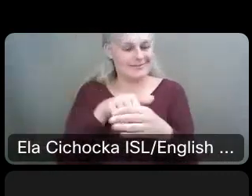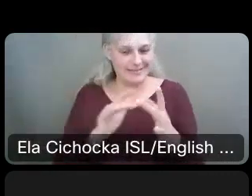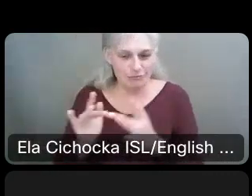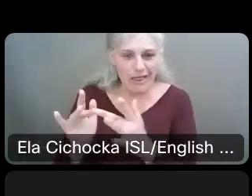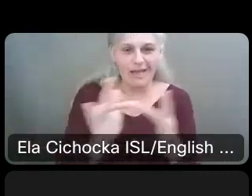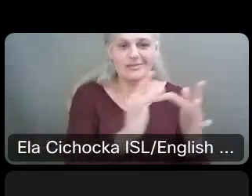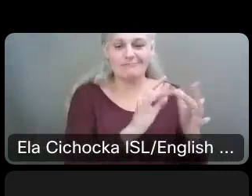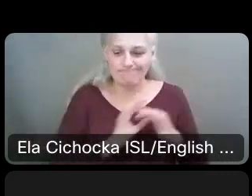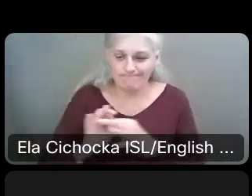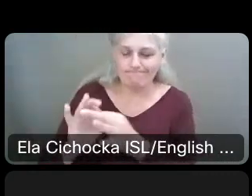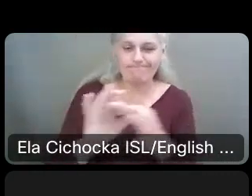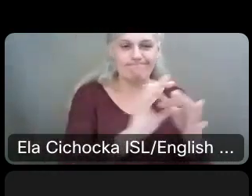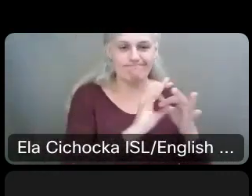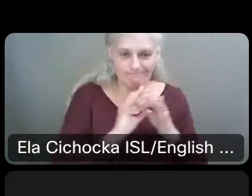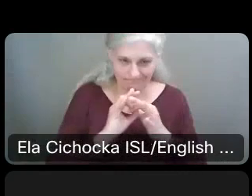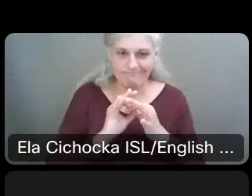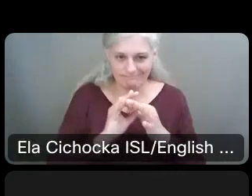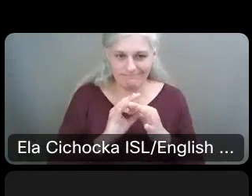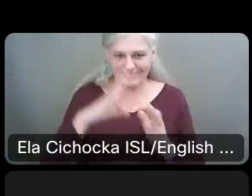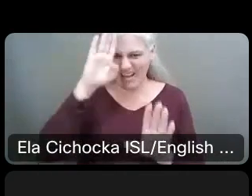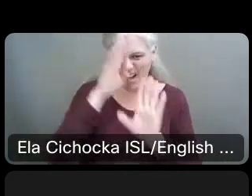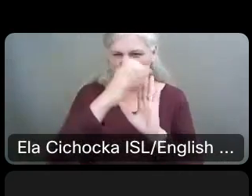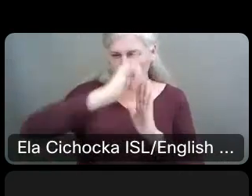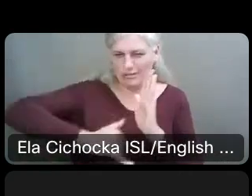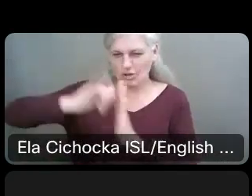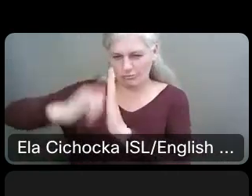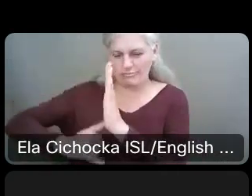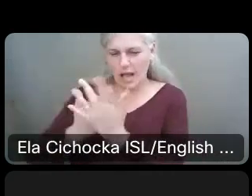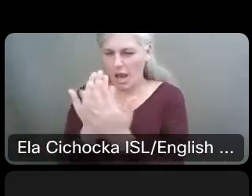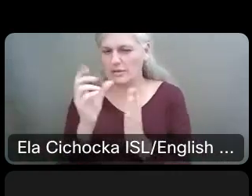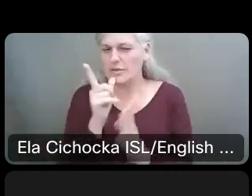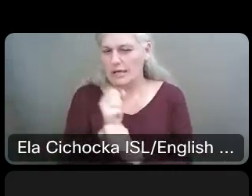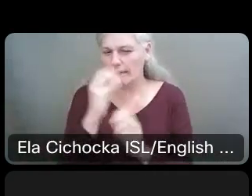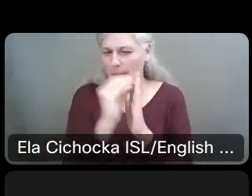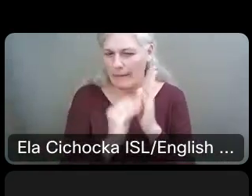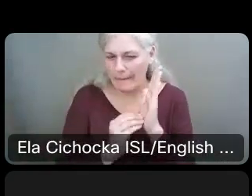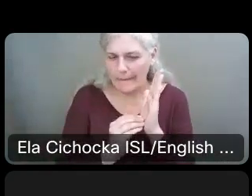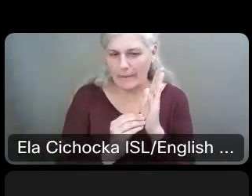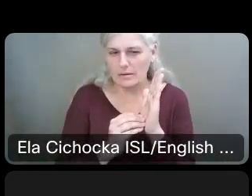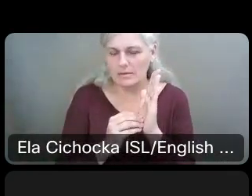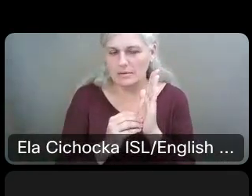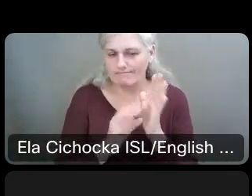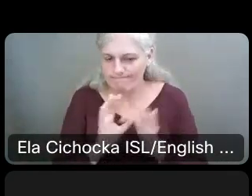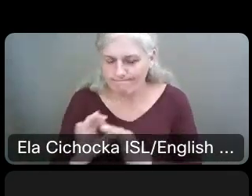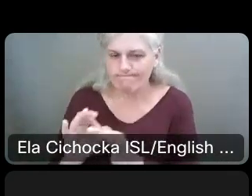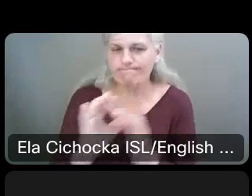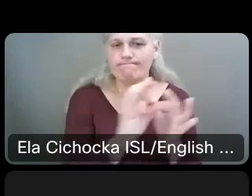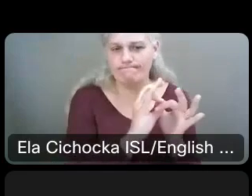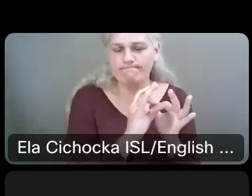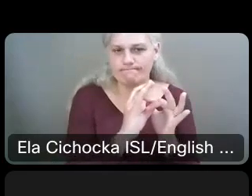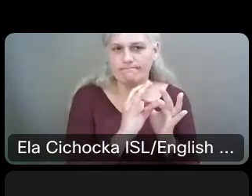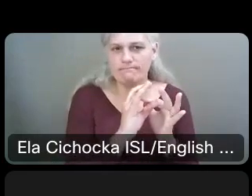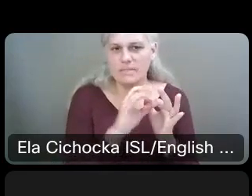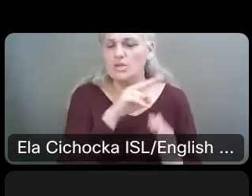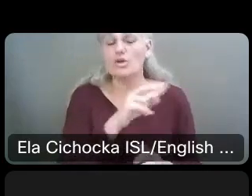other. That is coming out in the psychological literature in lots and lots of arenas as being so critical.